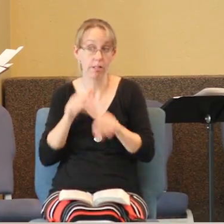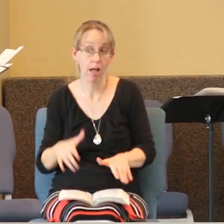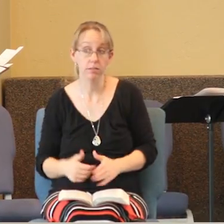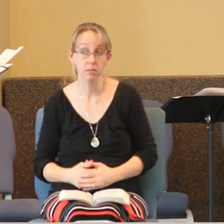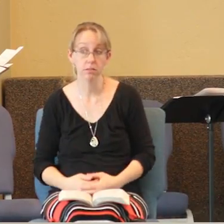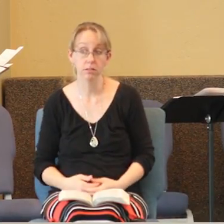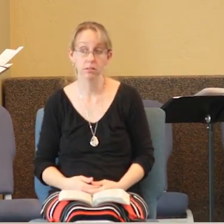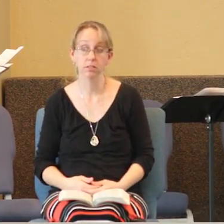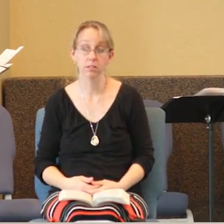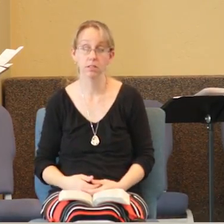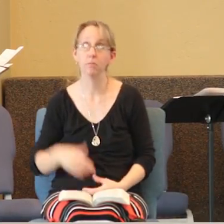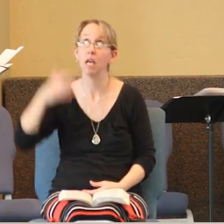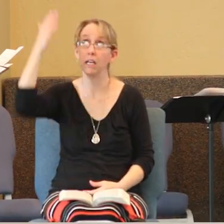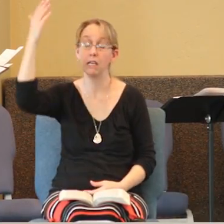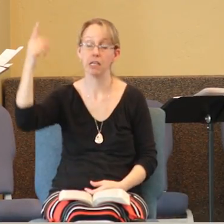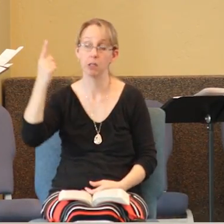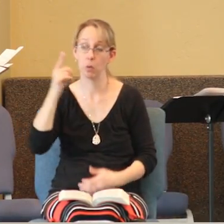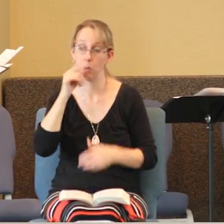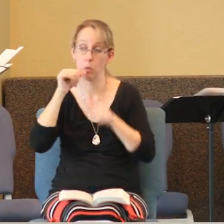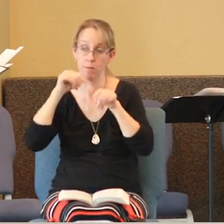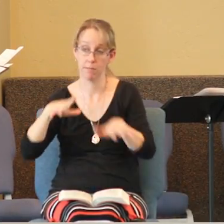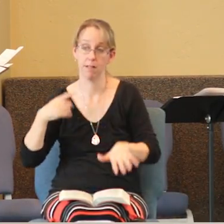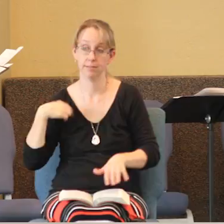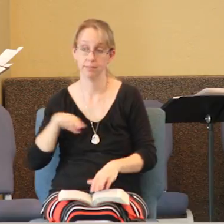And He's the one that blesses us.